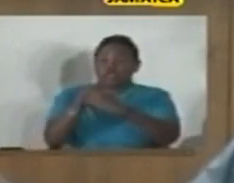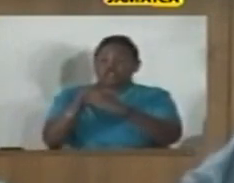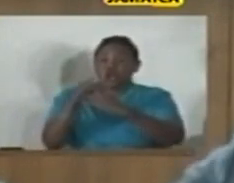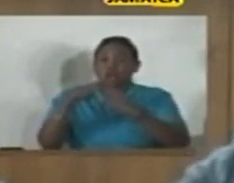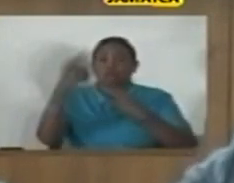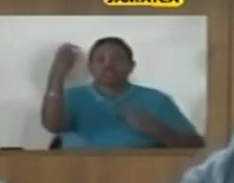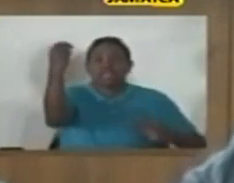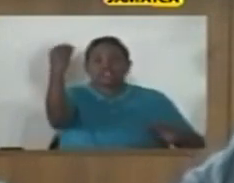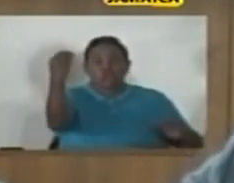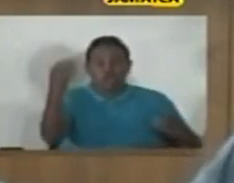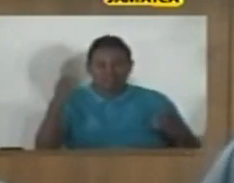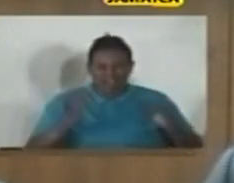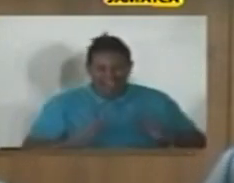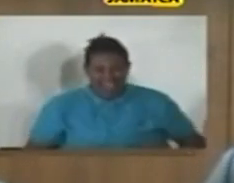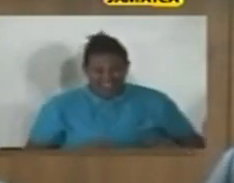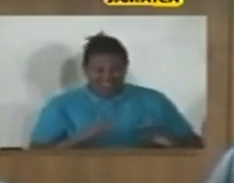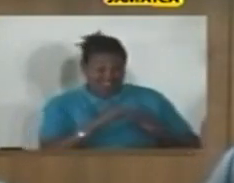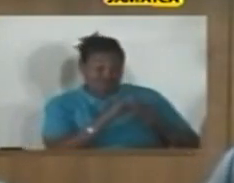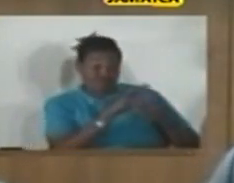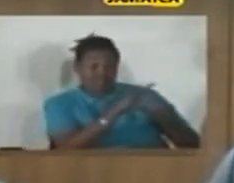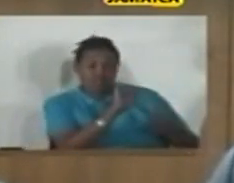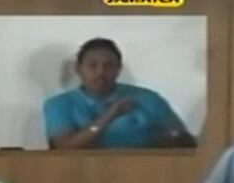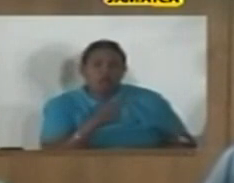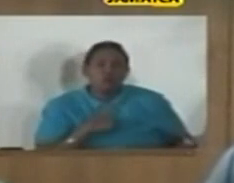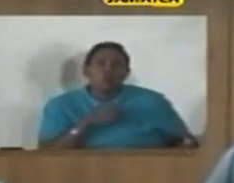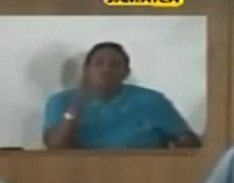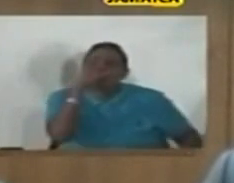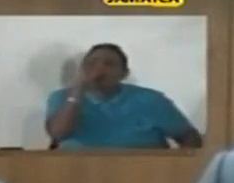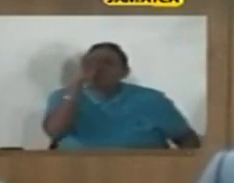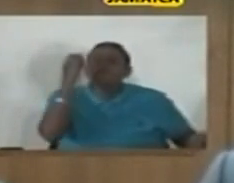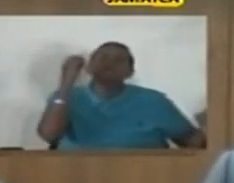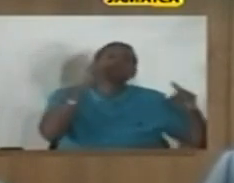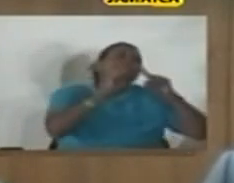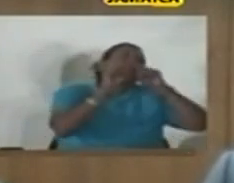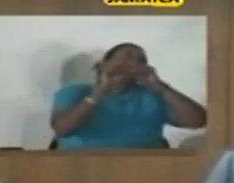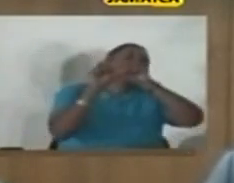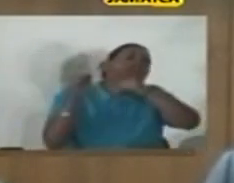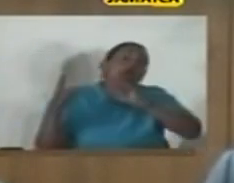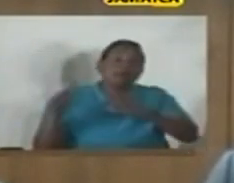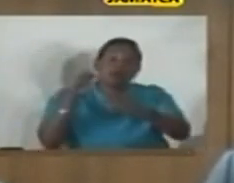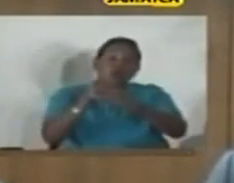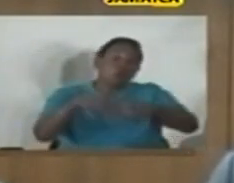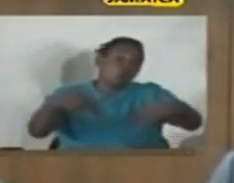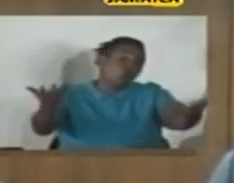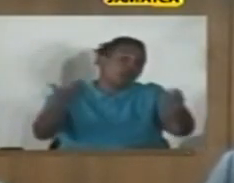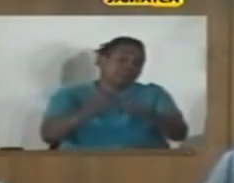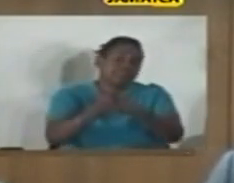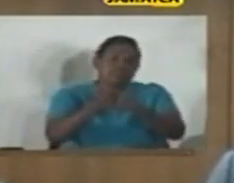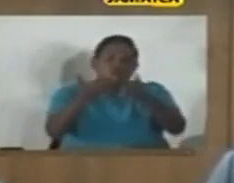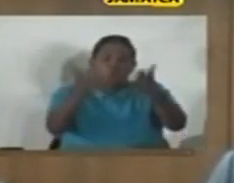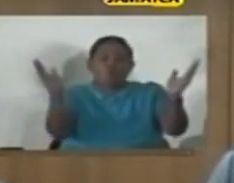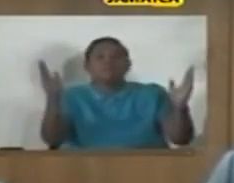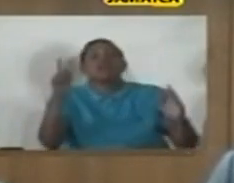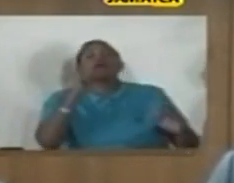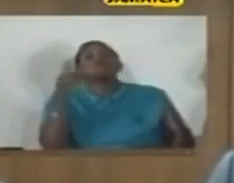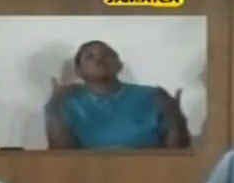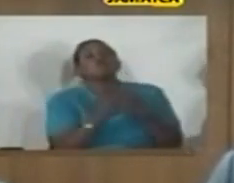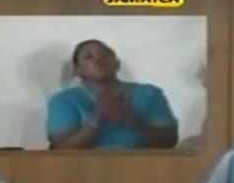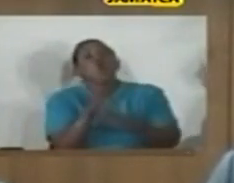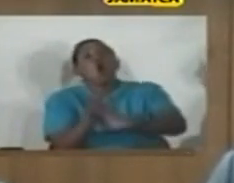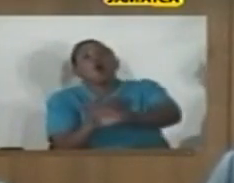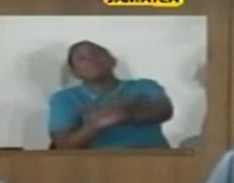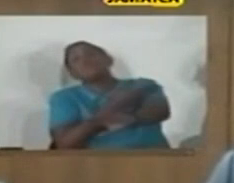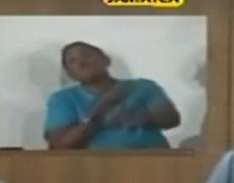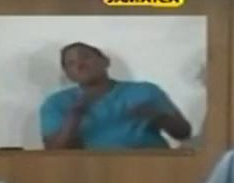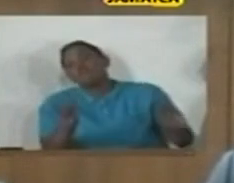external clients. In this regard, we are pursuing a number of initiatives, and these include the opening of new or improved